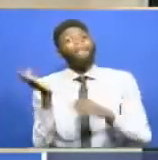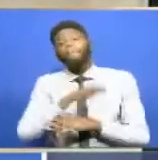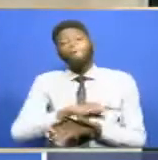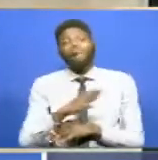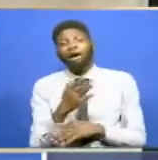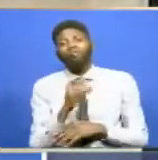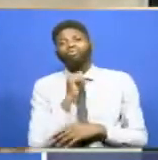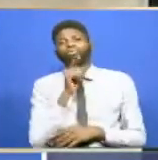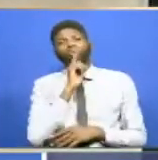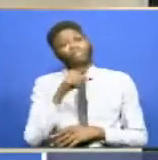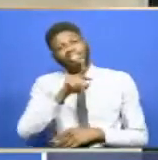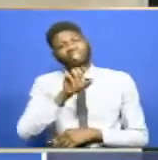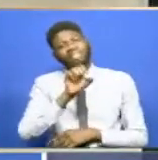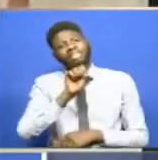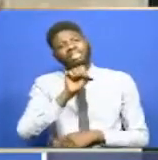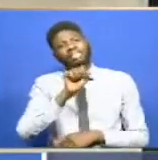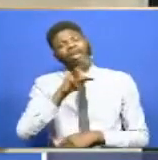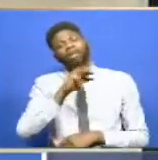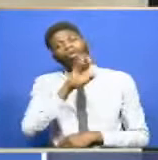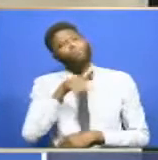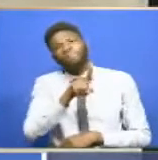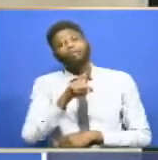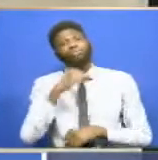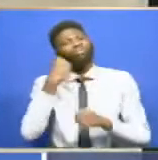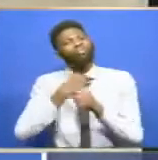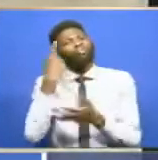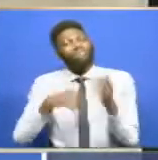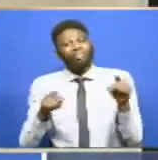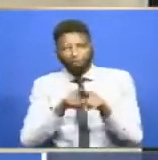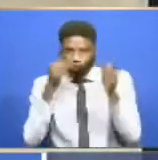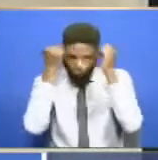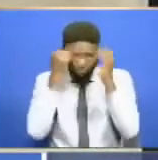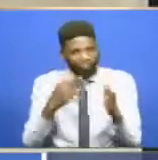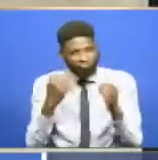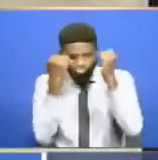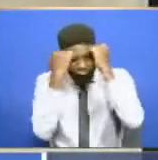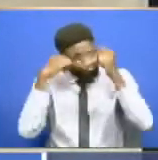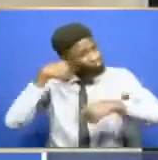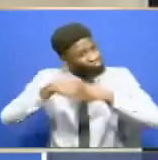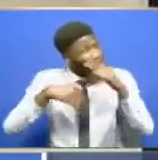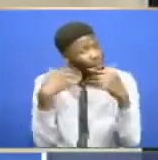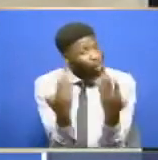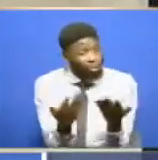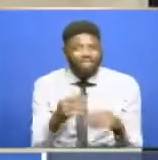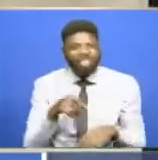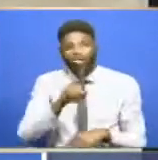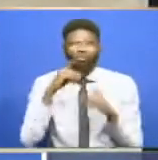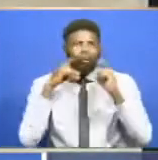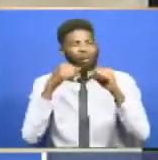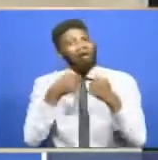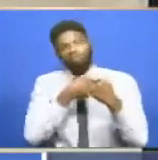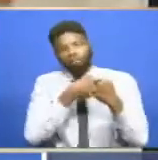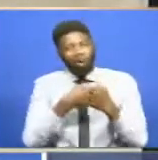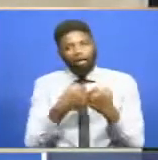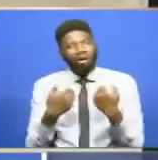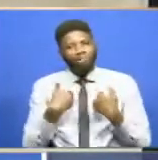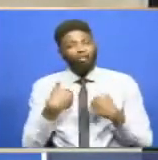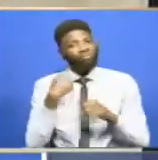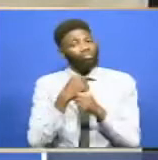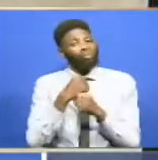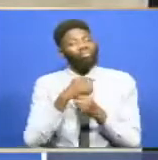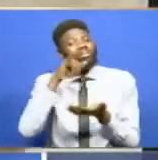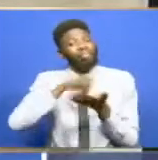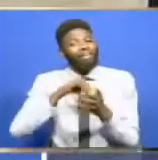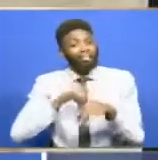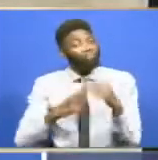as a student? Are you still studying? I know you mentioned it's very difficult to mm-hmm. do that, especially at night, because you do not want to